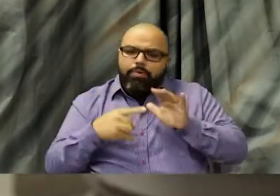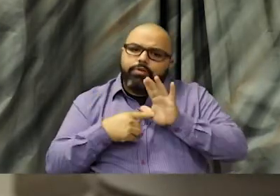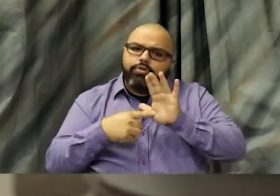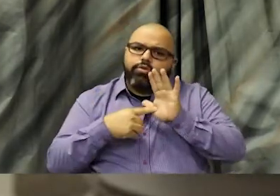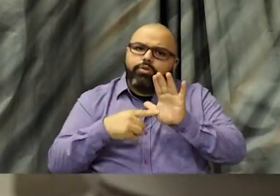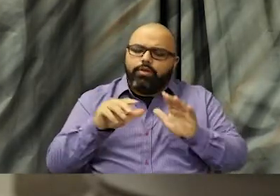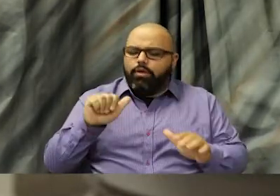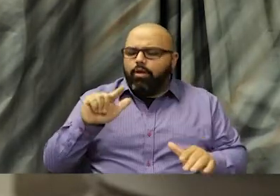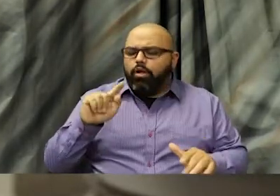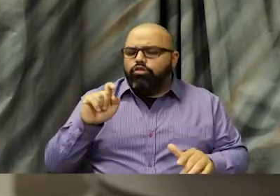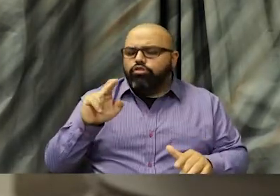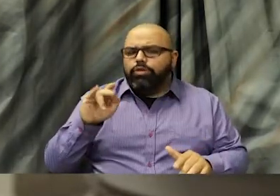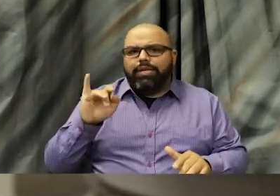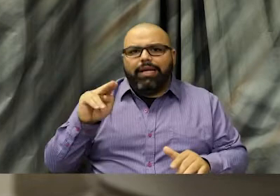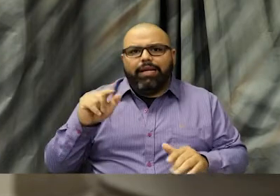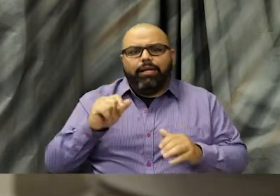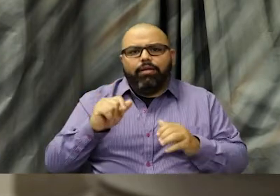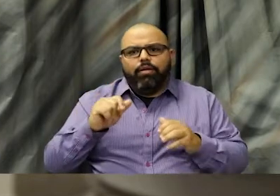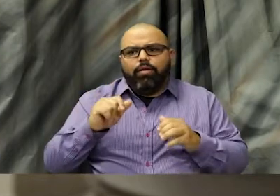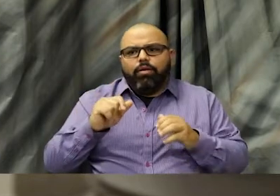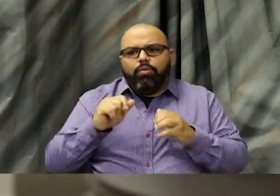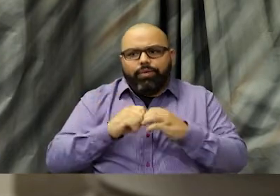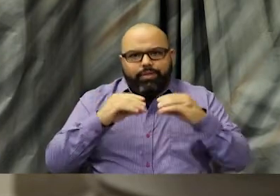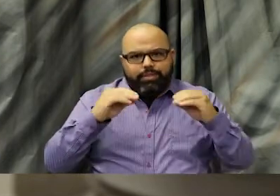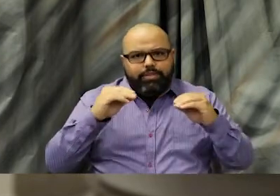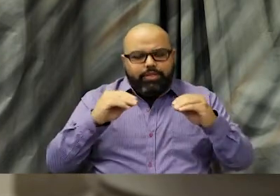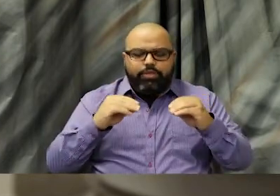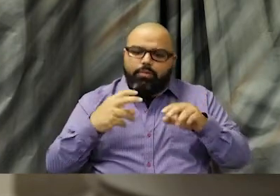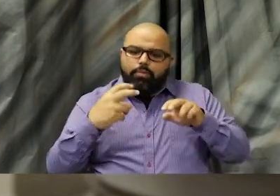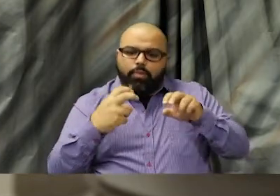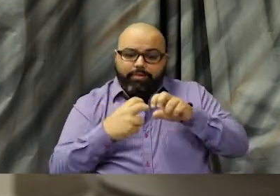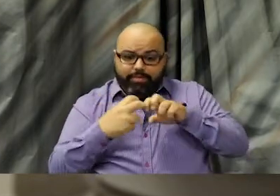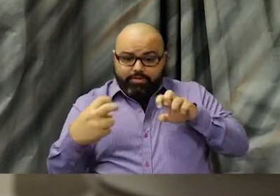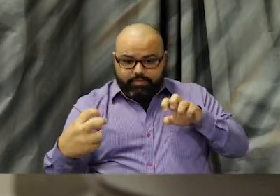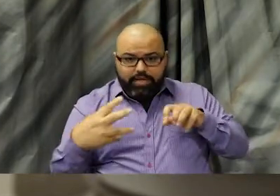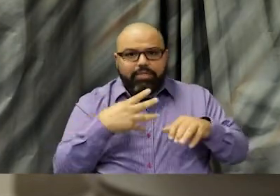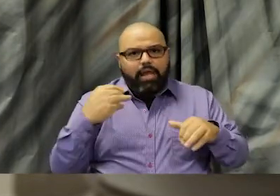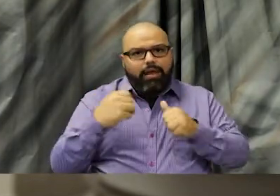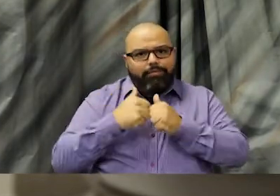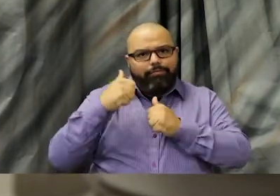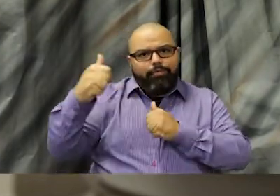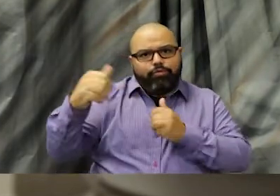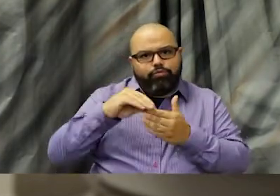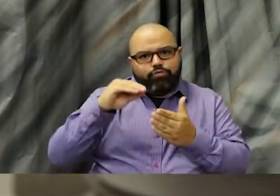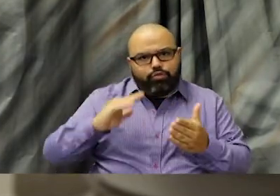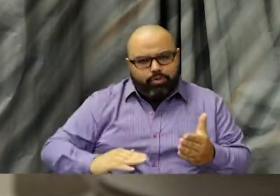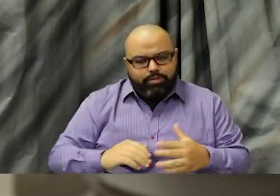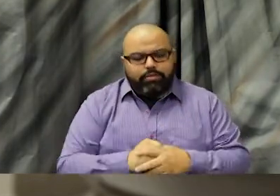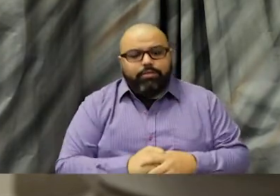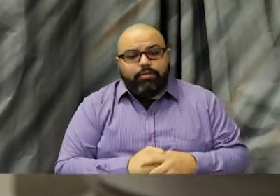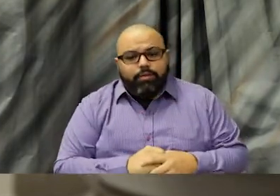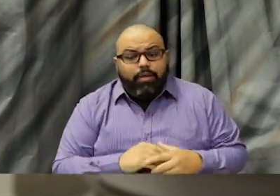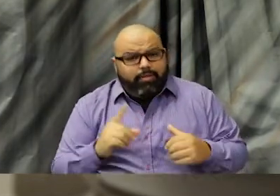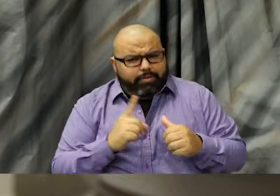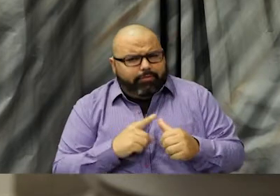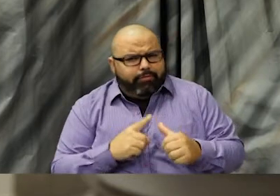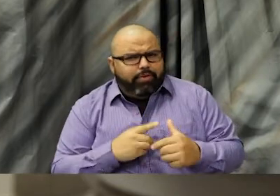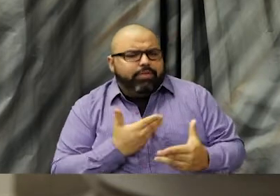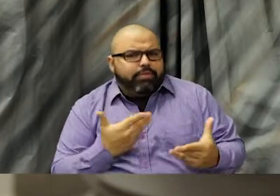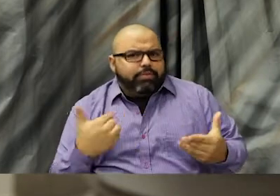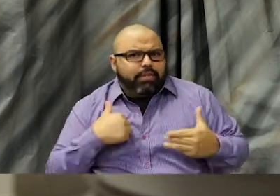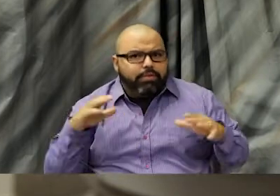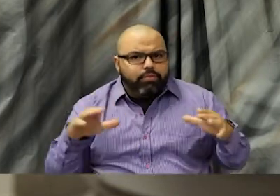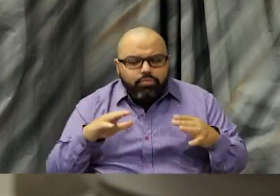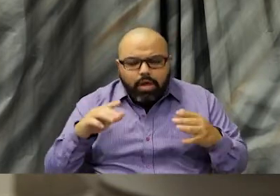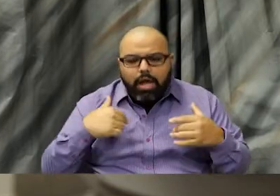be demonstrating the alternating approach to teaching with virtual and face-to-face students. The first thing that I would do